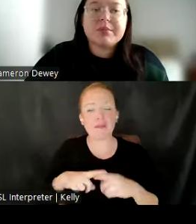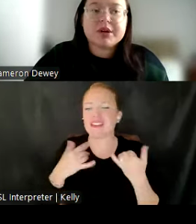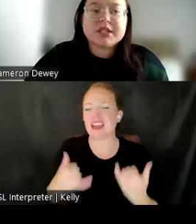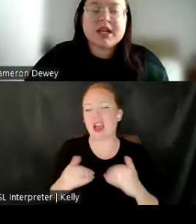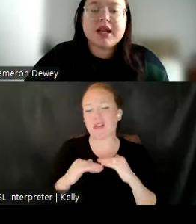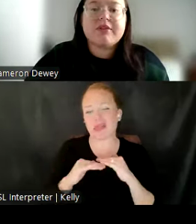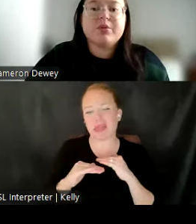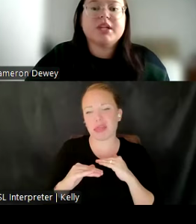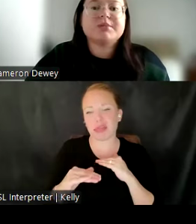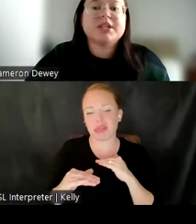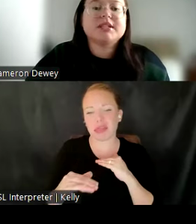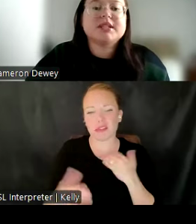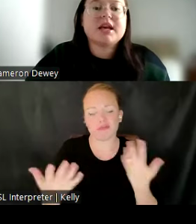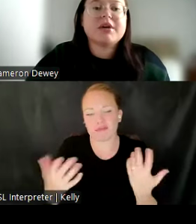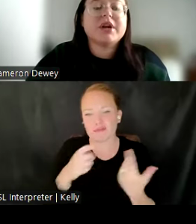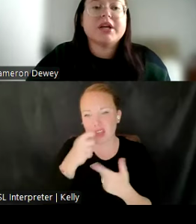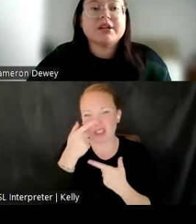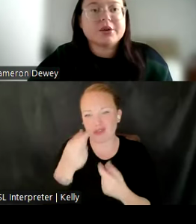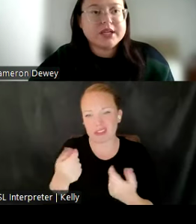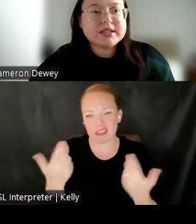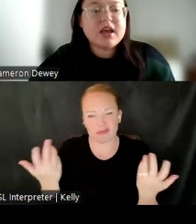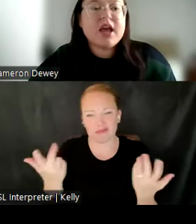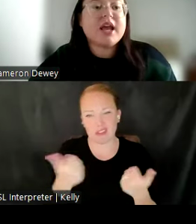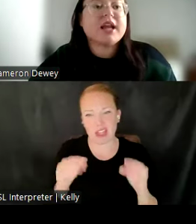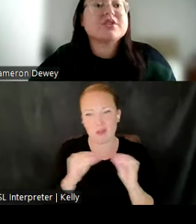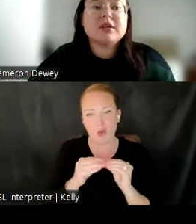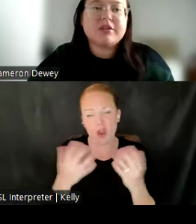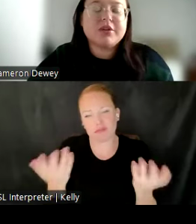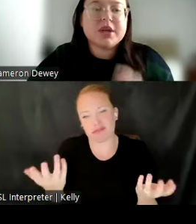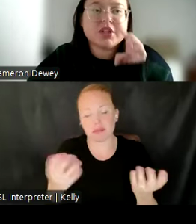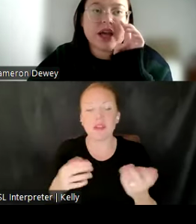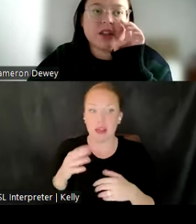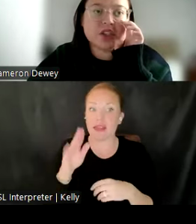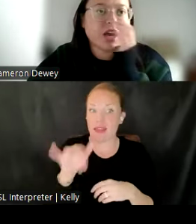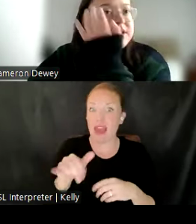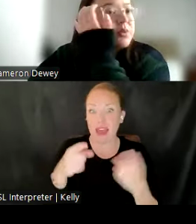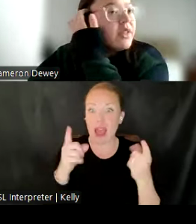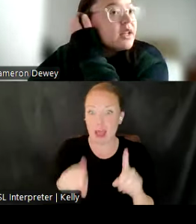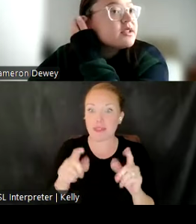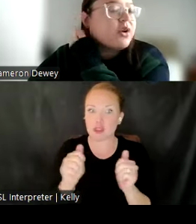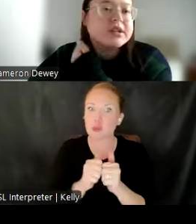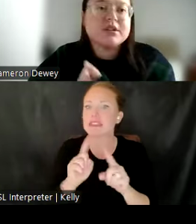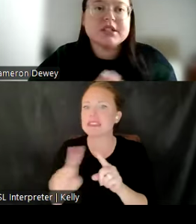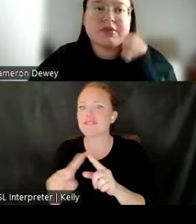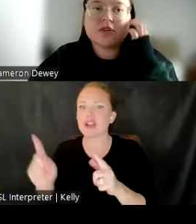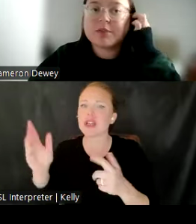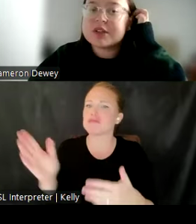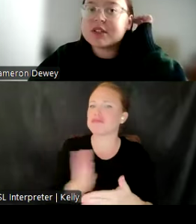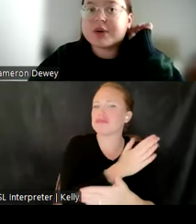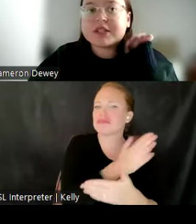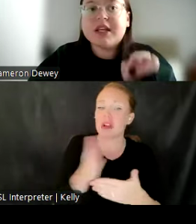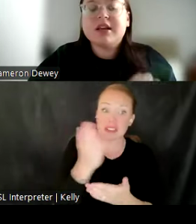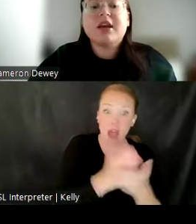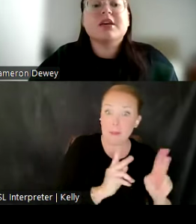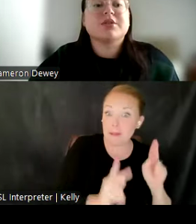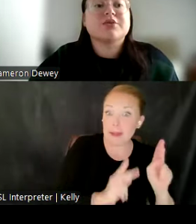in every person, and everyone experiences them at varying degrees. And I saw a lot of you mention that in the chat as well, that it's going to look different from person